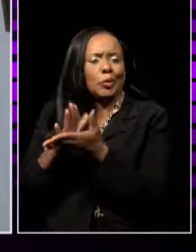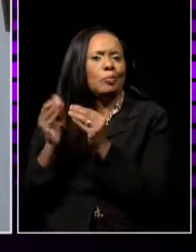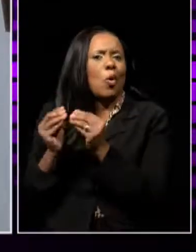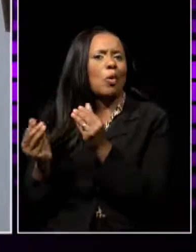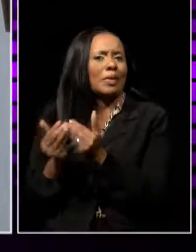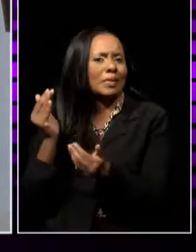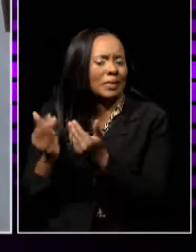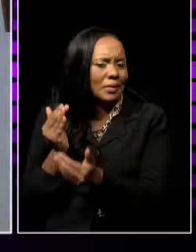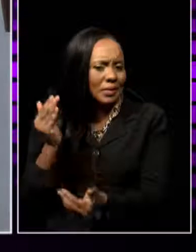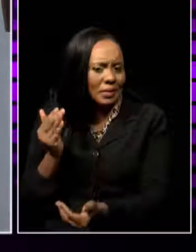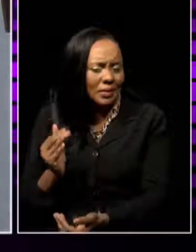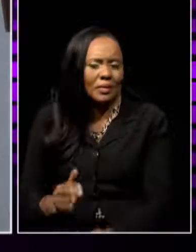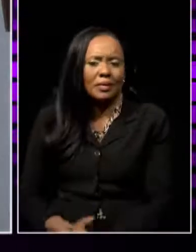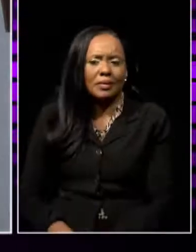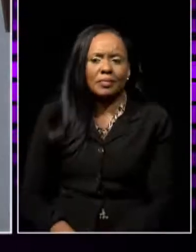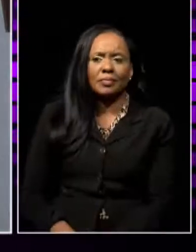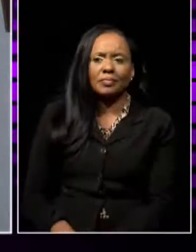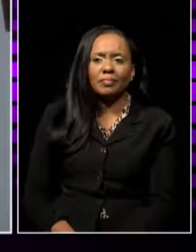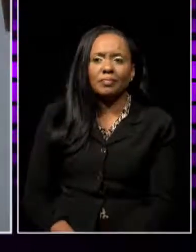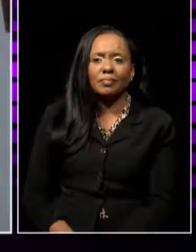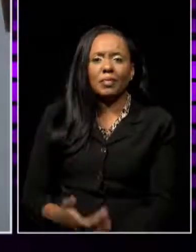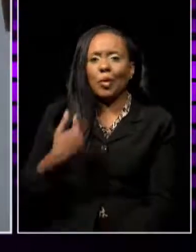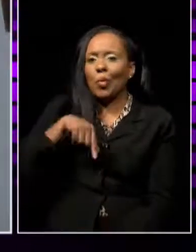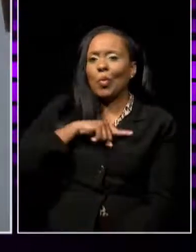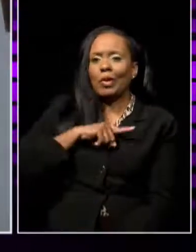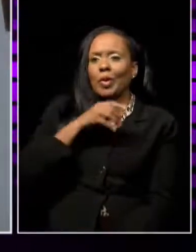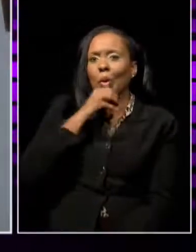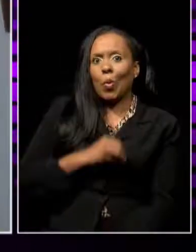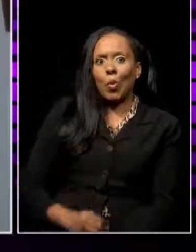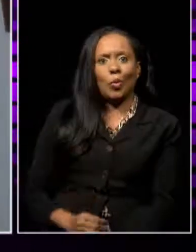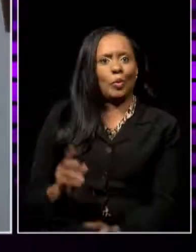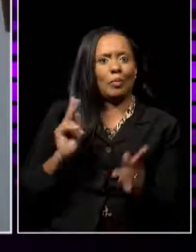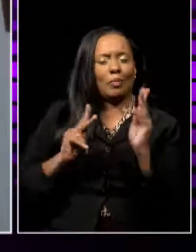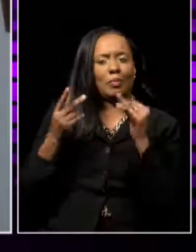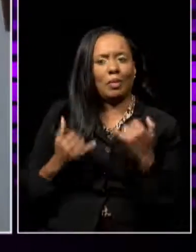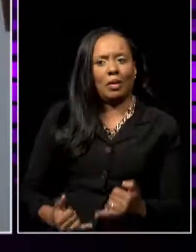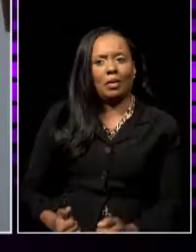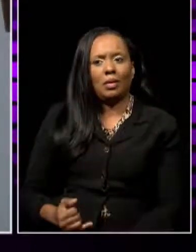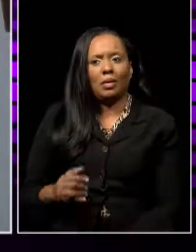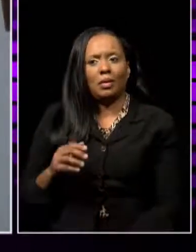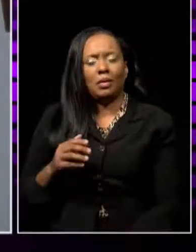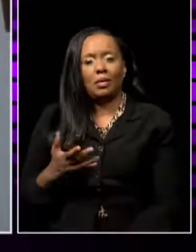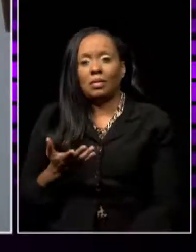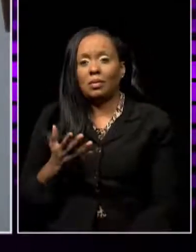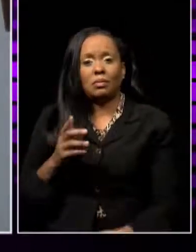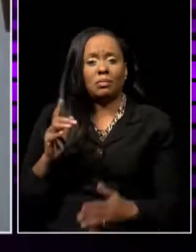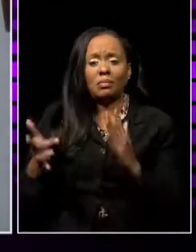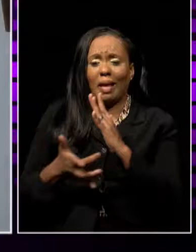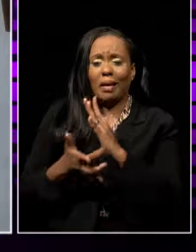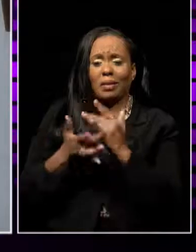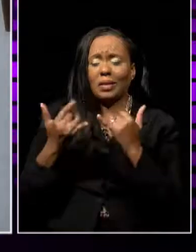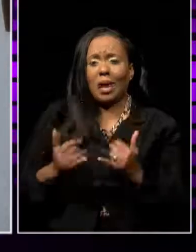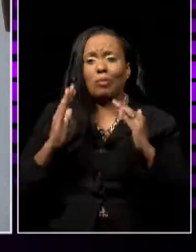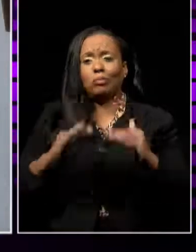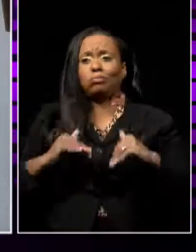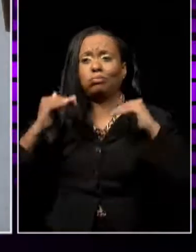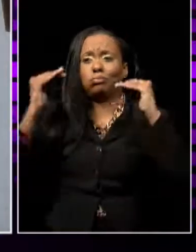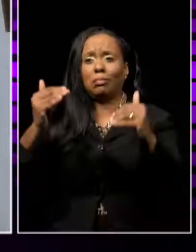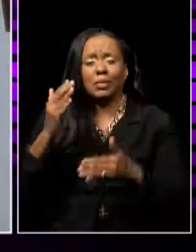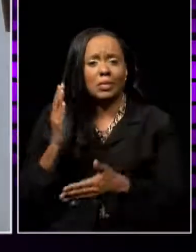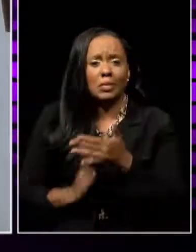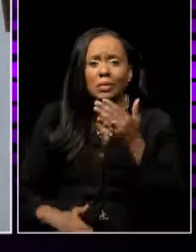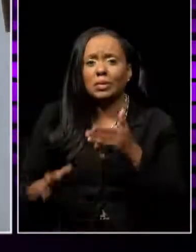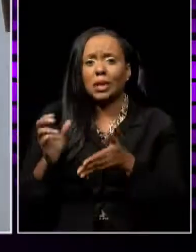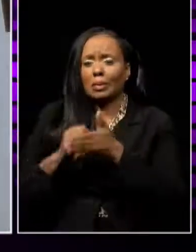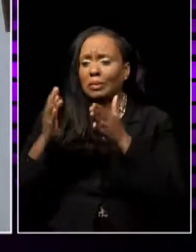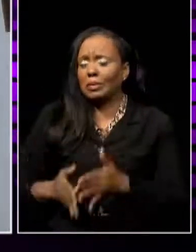consider that we are the old ones now, I mean, when you talk about technology, we are getting old. Those are the ones that are almost born with a device in their